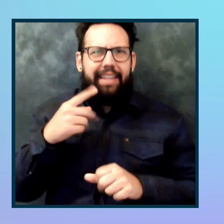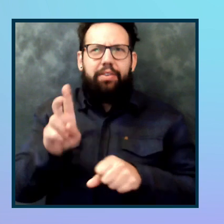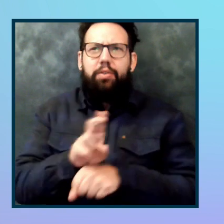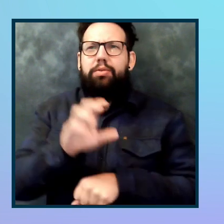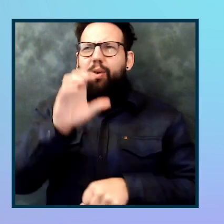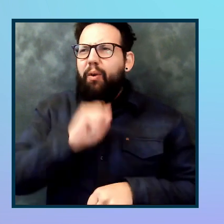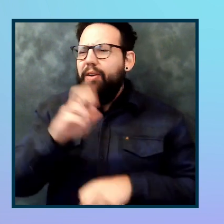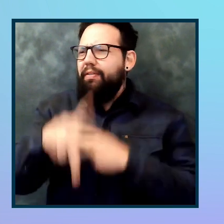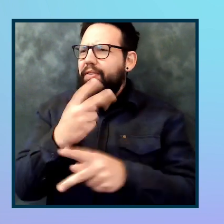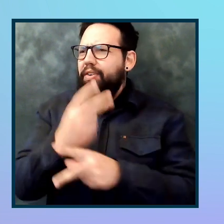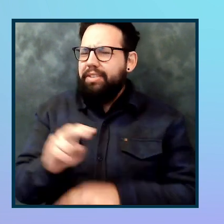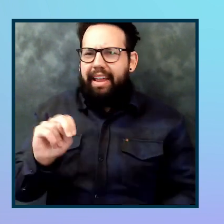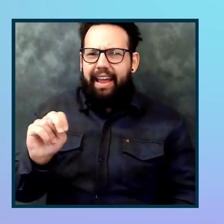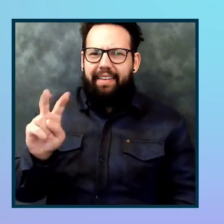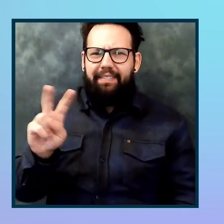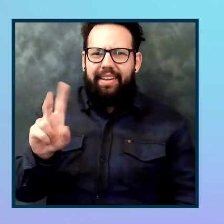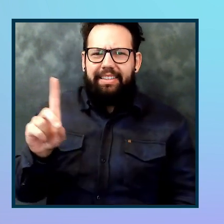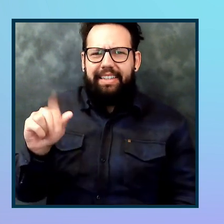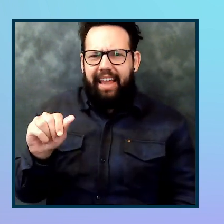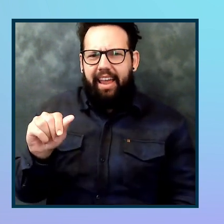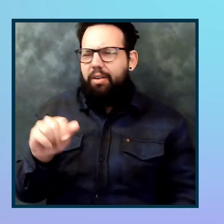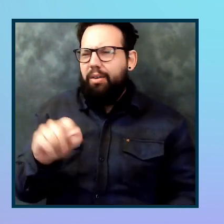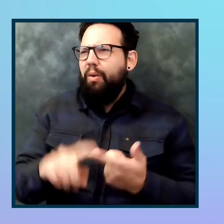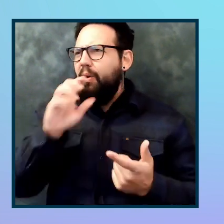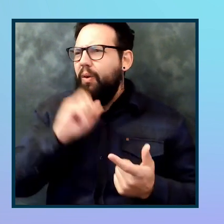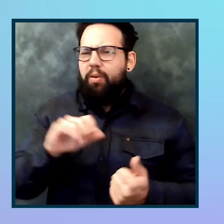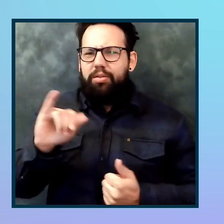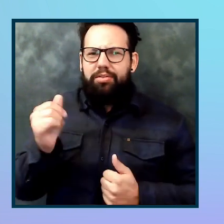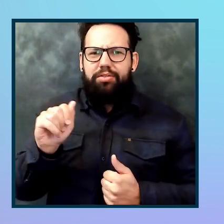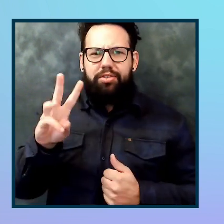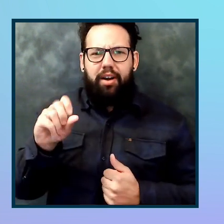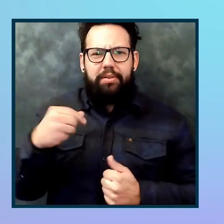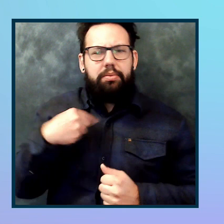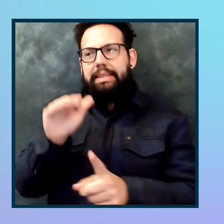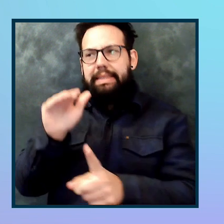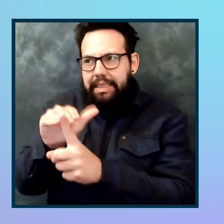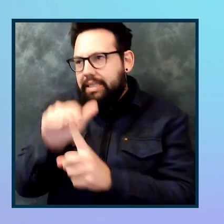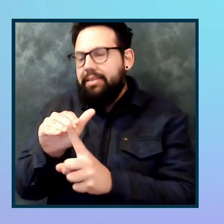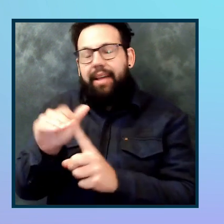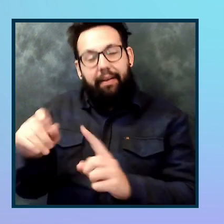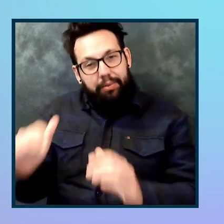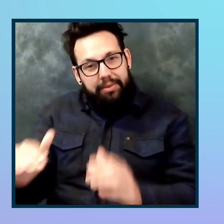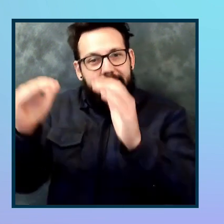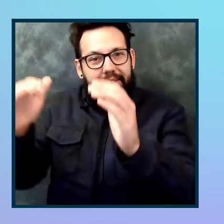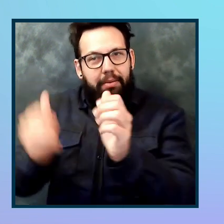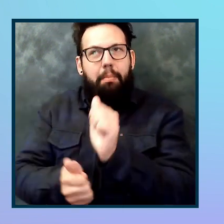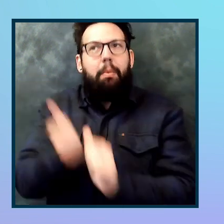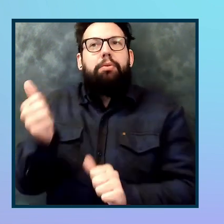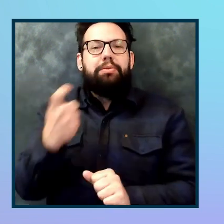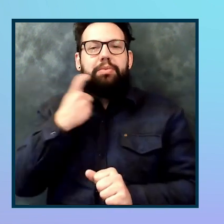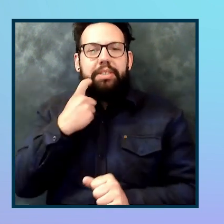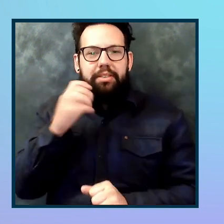And we said upgrade to the latest browser. And if you don't, well, we're not supporting you. So sounds like